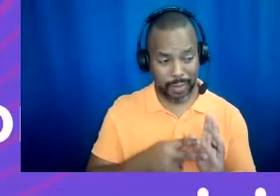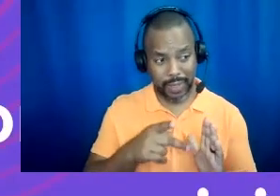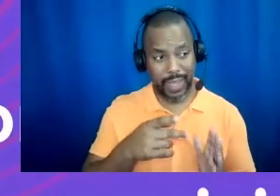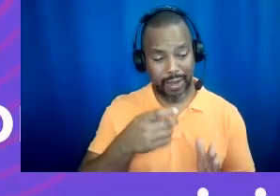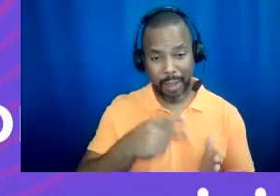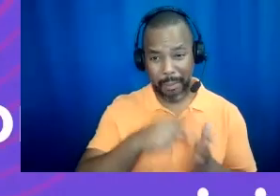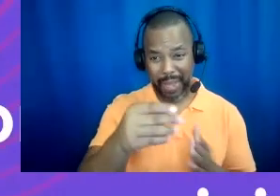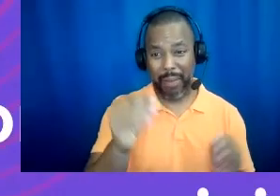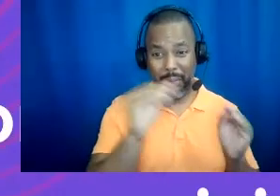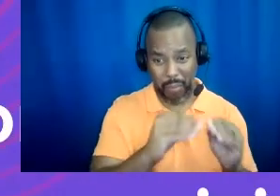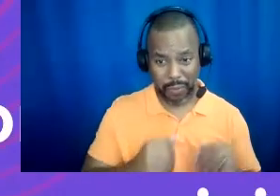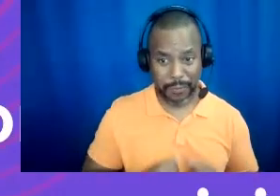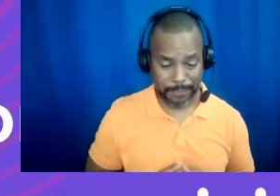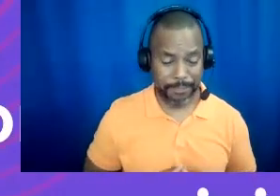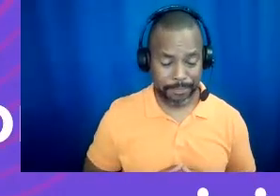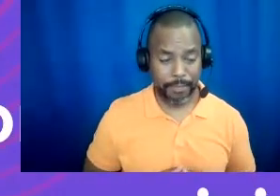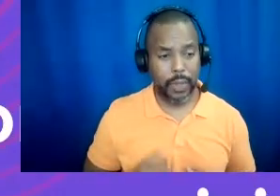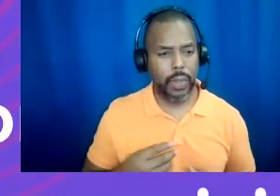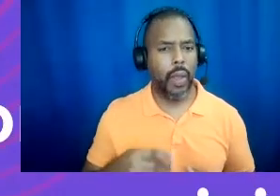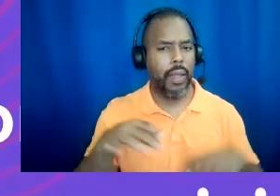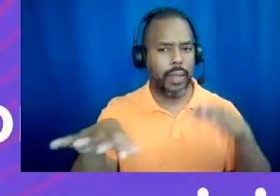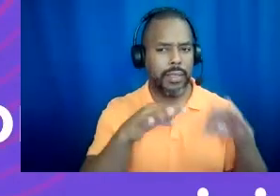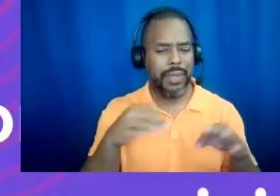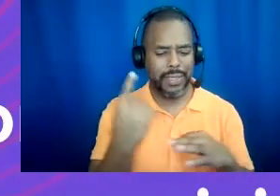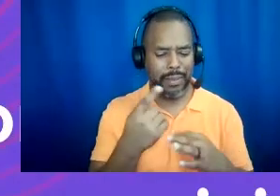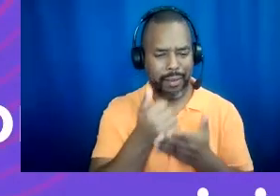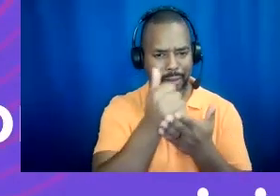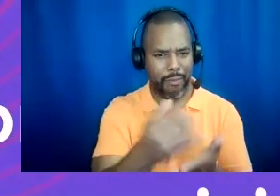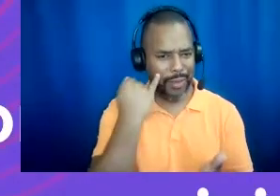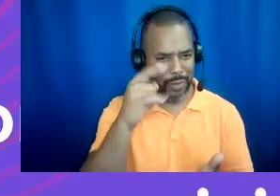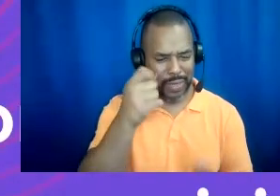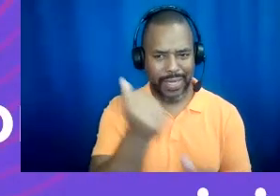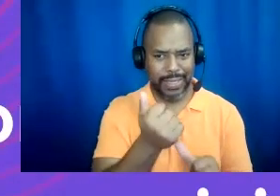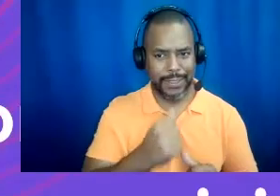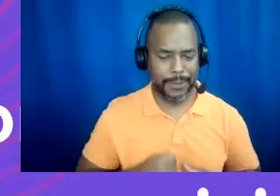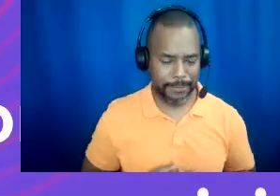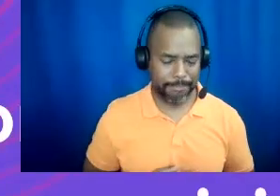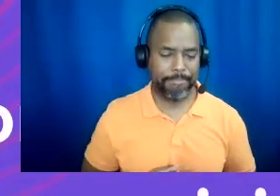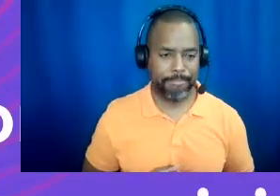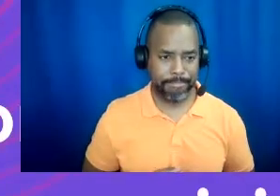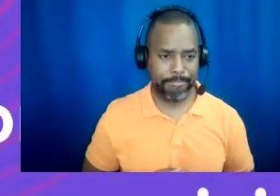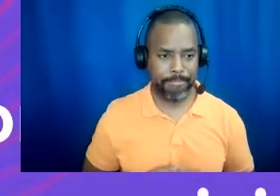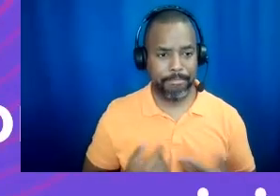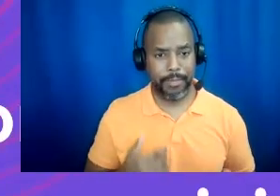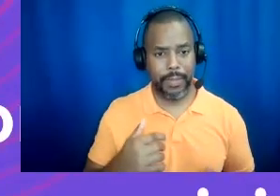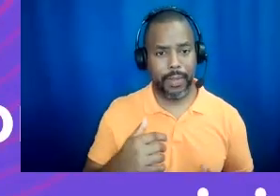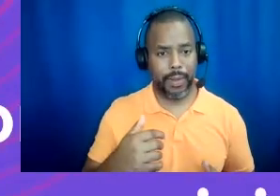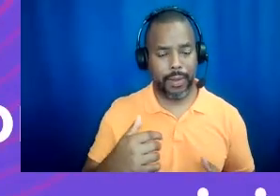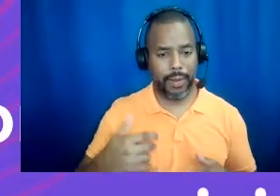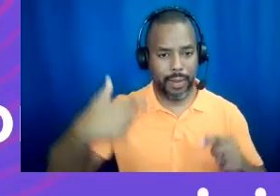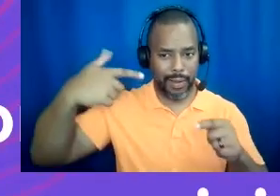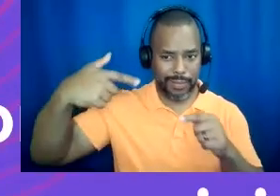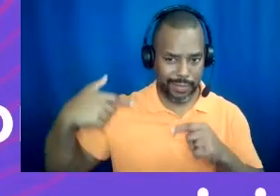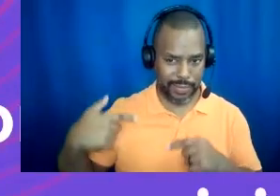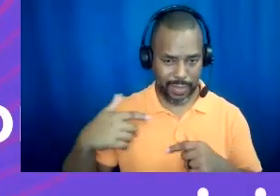So we will go over something that's going to assist you should that happen and should you need assistance. So acupuncture, you also have an